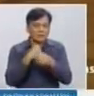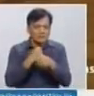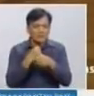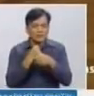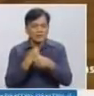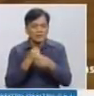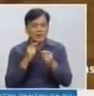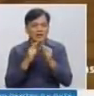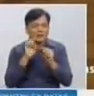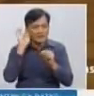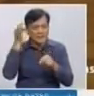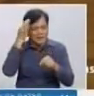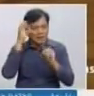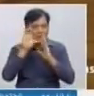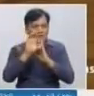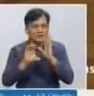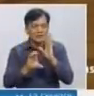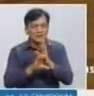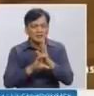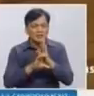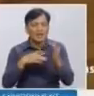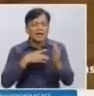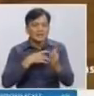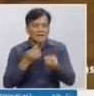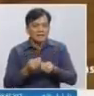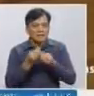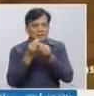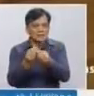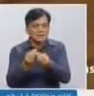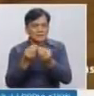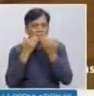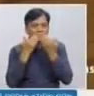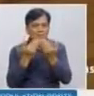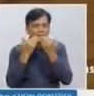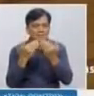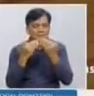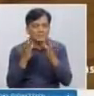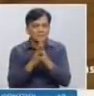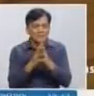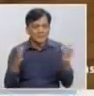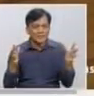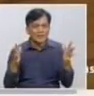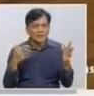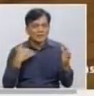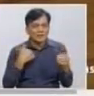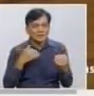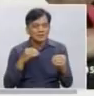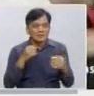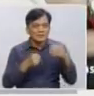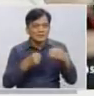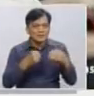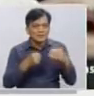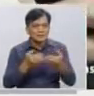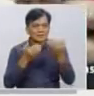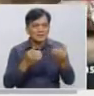this draft federal constitution. I would like to extend my particular gratitude to former Chief of